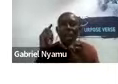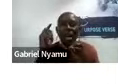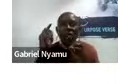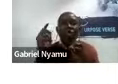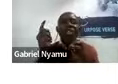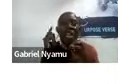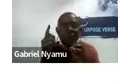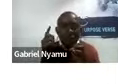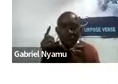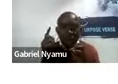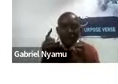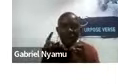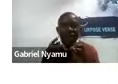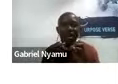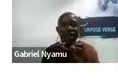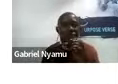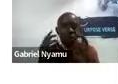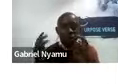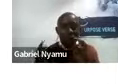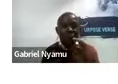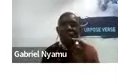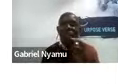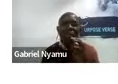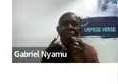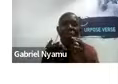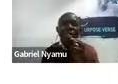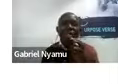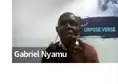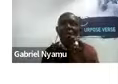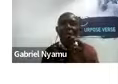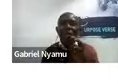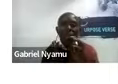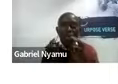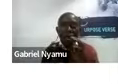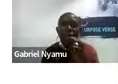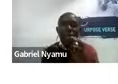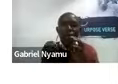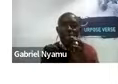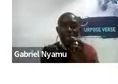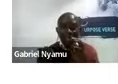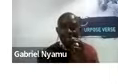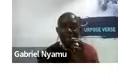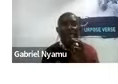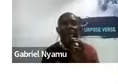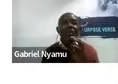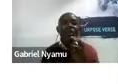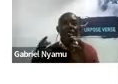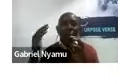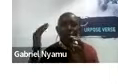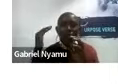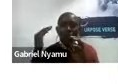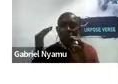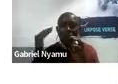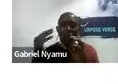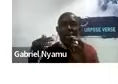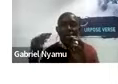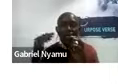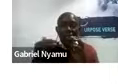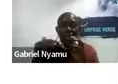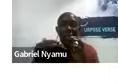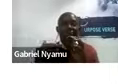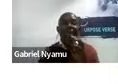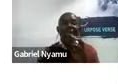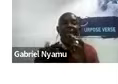your mind to train your brain. And for those who may want to study, you can go study something called brain neuroplasticity. So there's a way you feed your mind